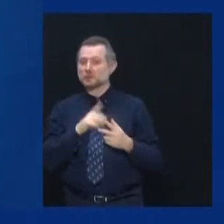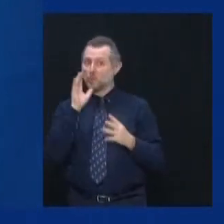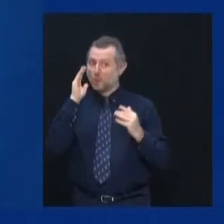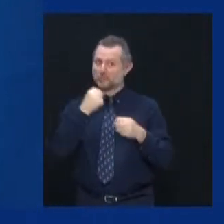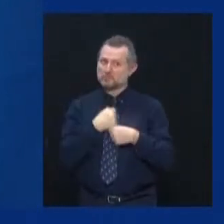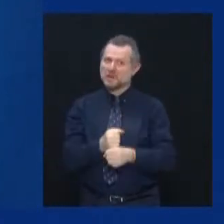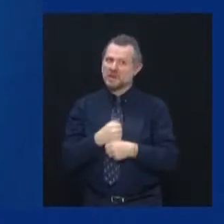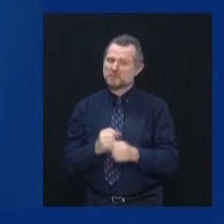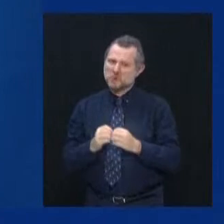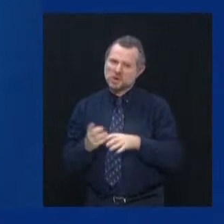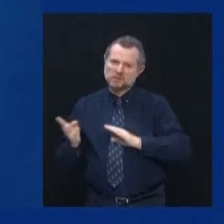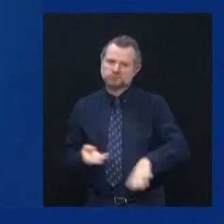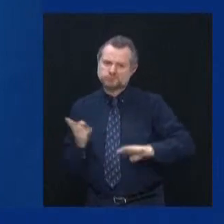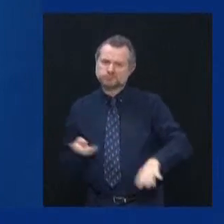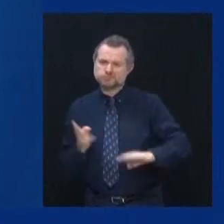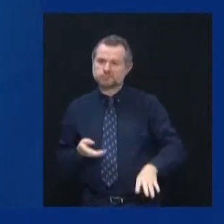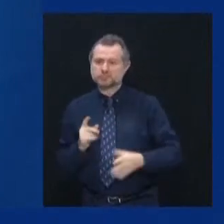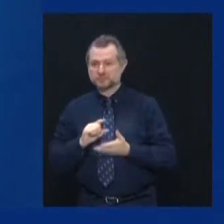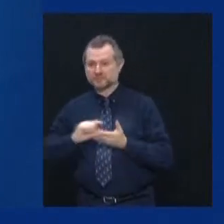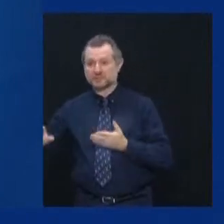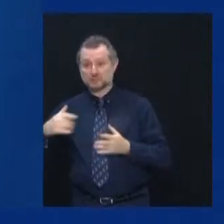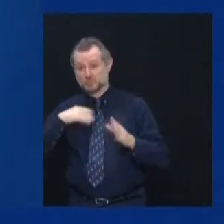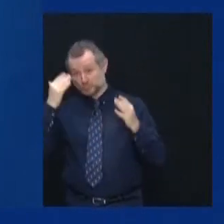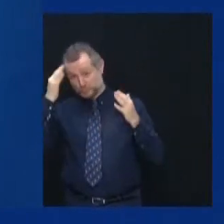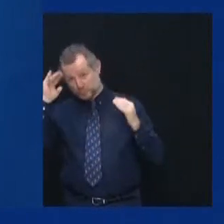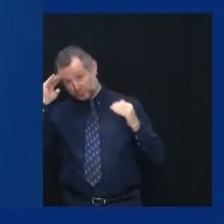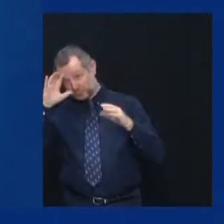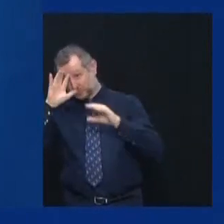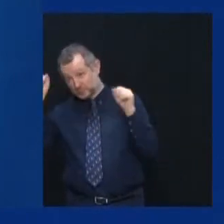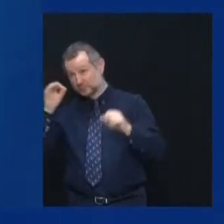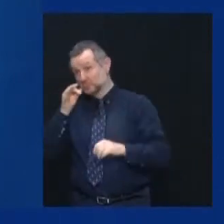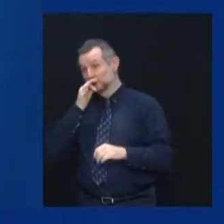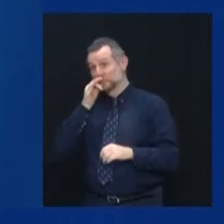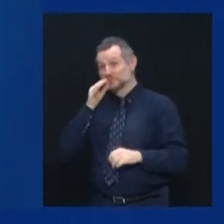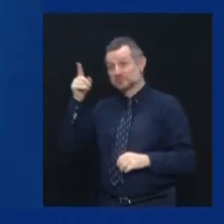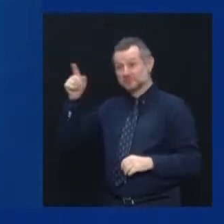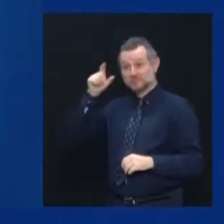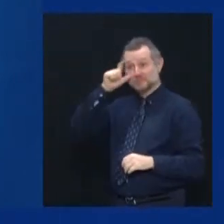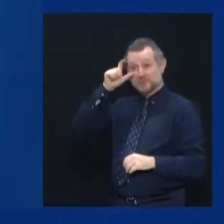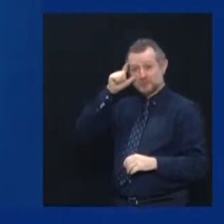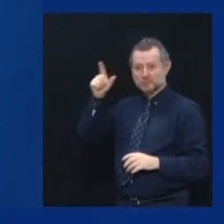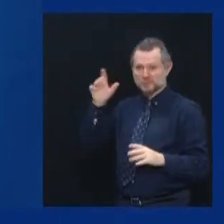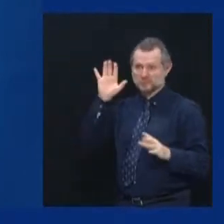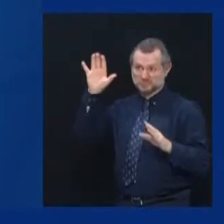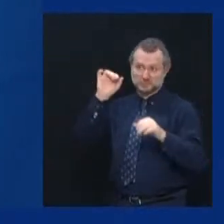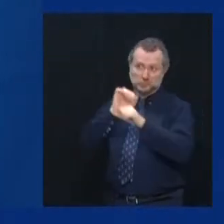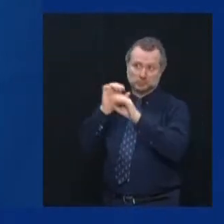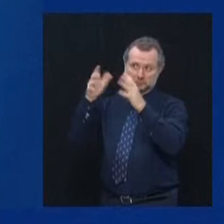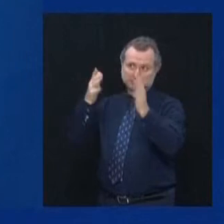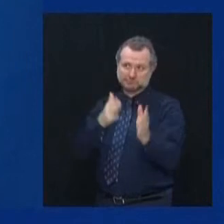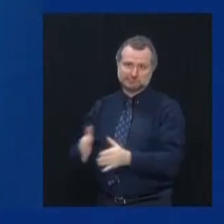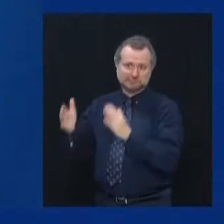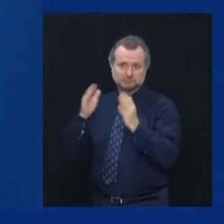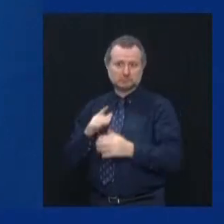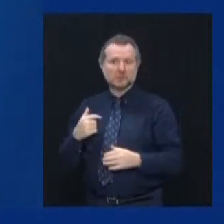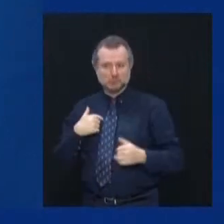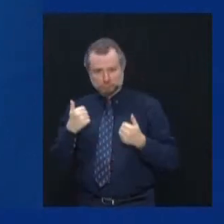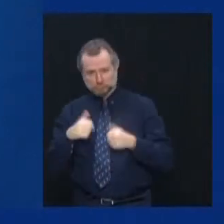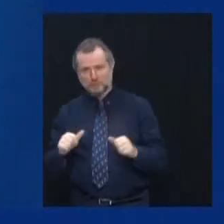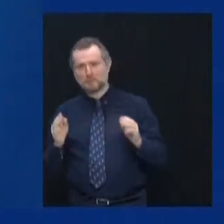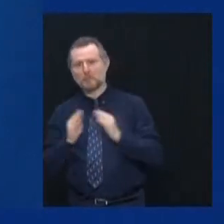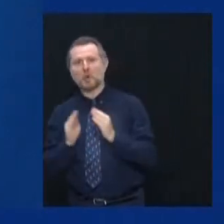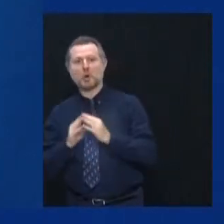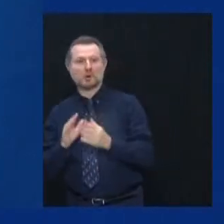President-elect Joe Biden is making some moves that I think are very smart. I'm working with his team on moving supply as quickly